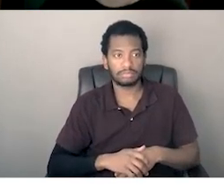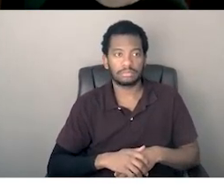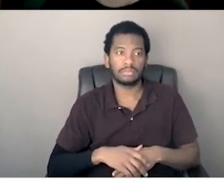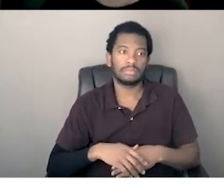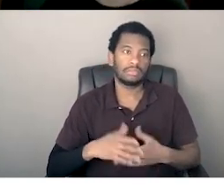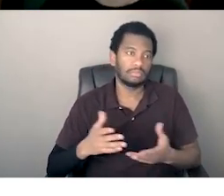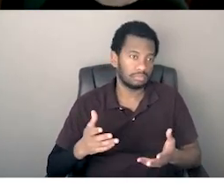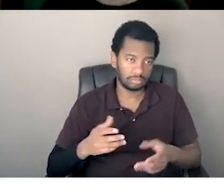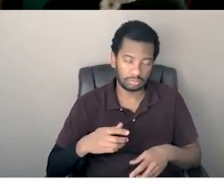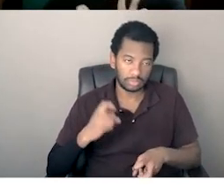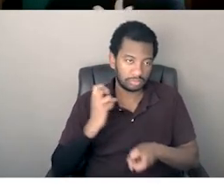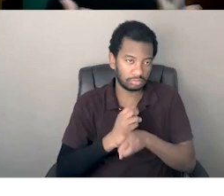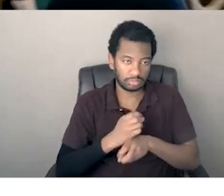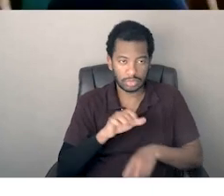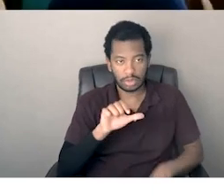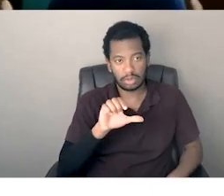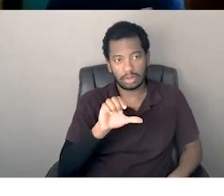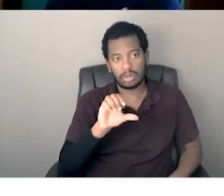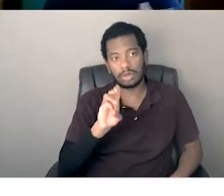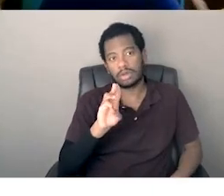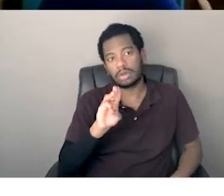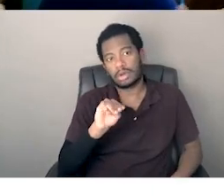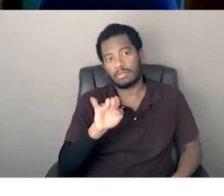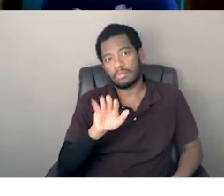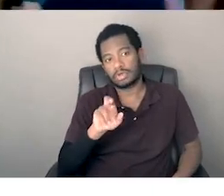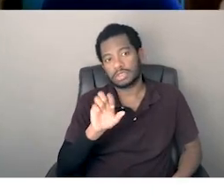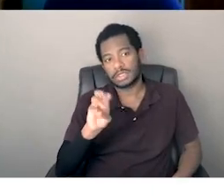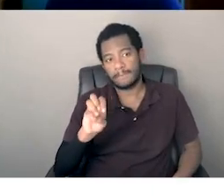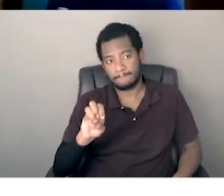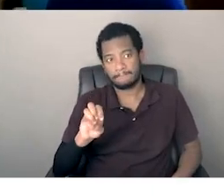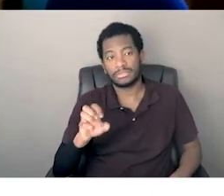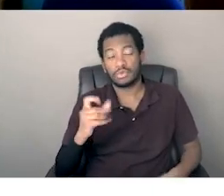cumbersome. Yeah, so it seems like there's a range of